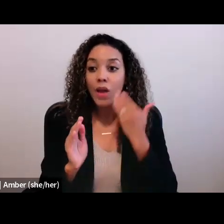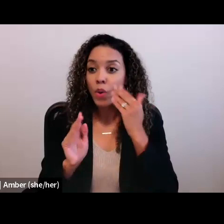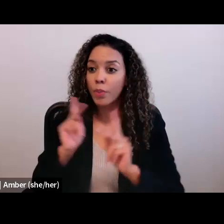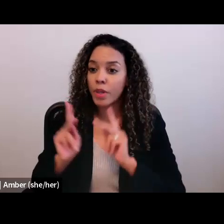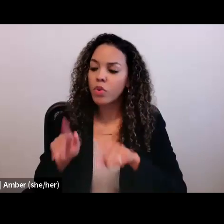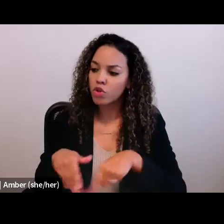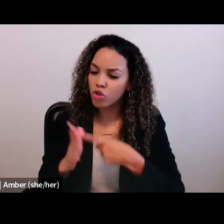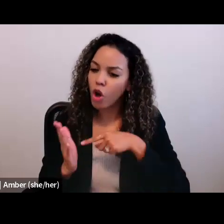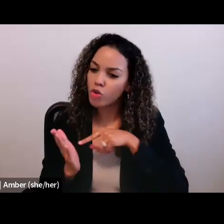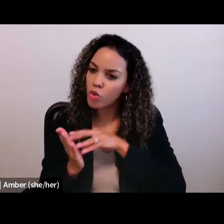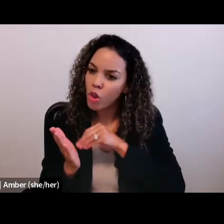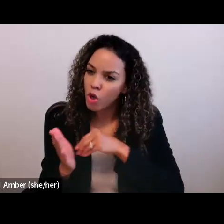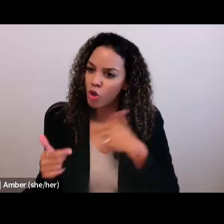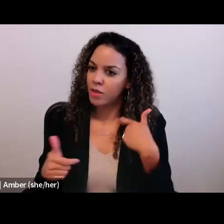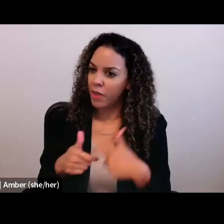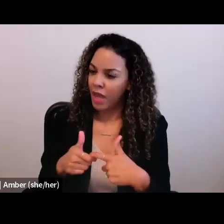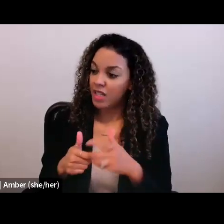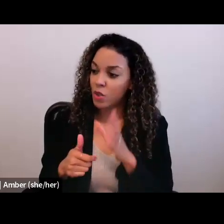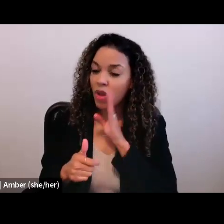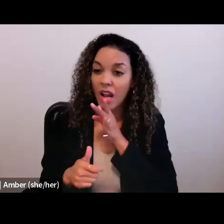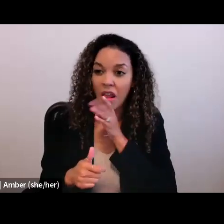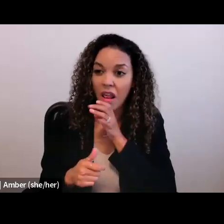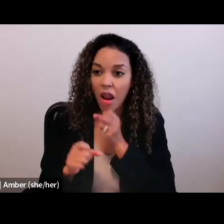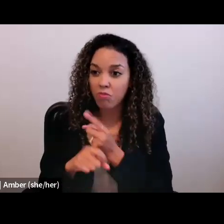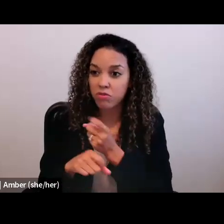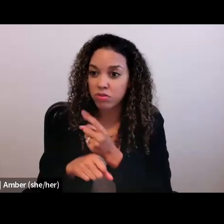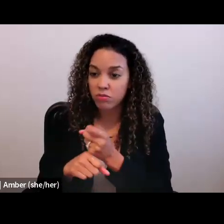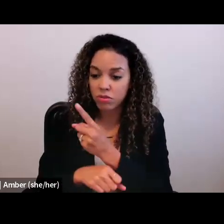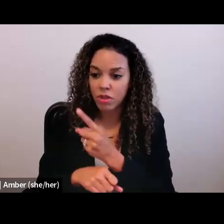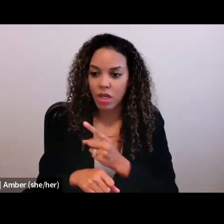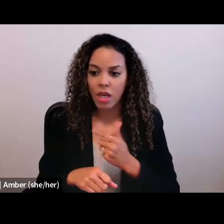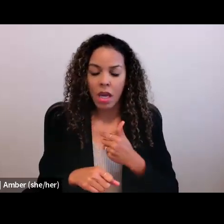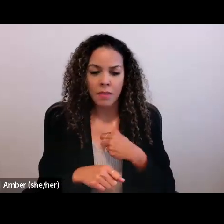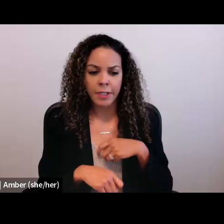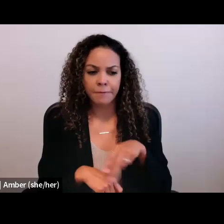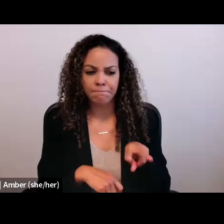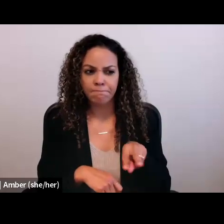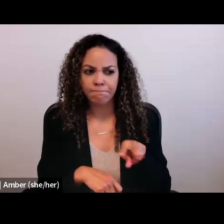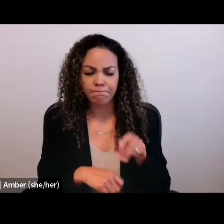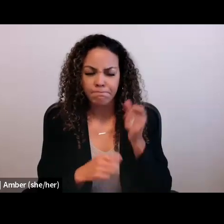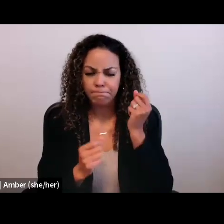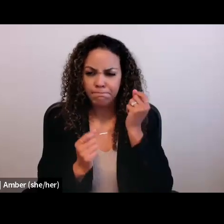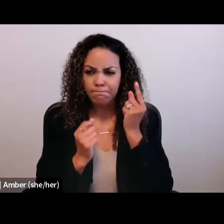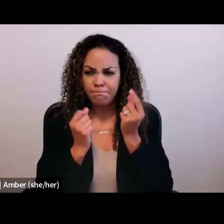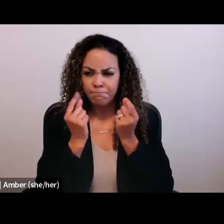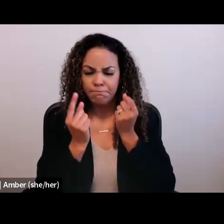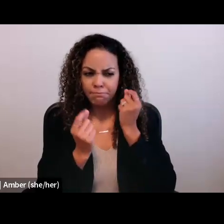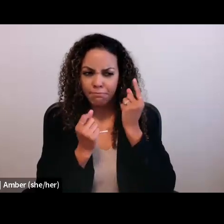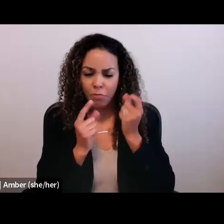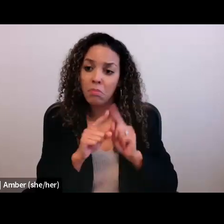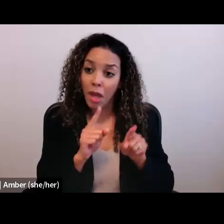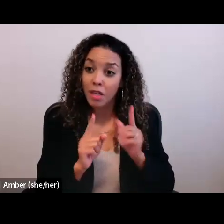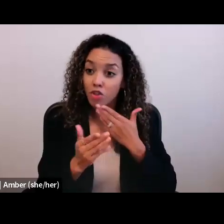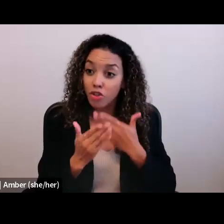El Troco went to the barro, and then went, and I understand very little what they're saying, but they're trying, which is a good